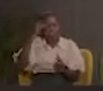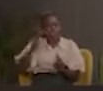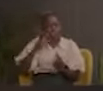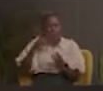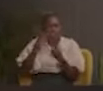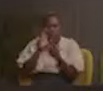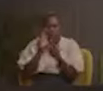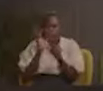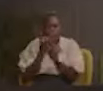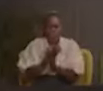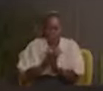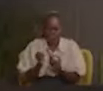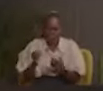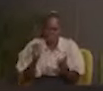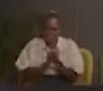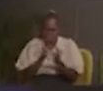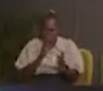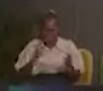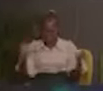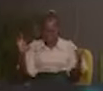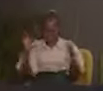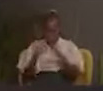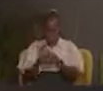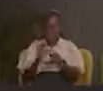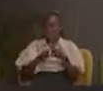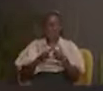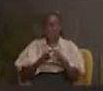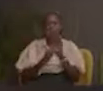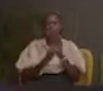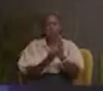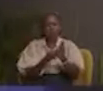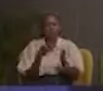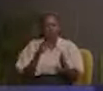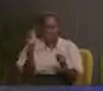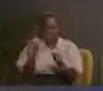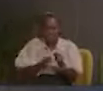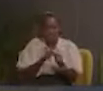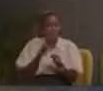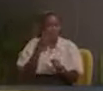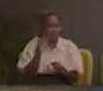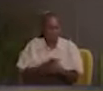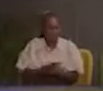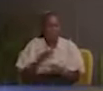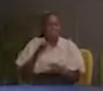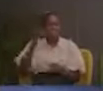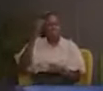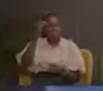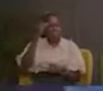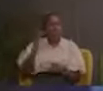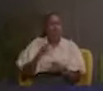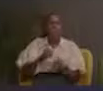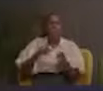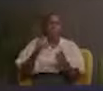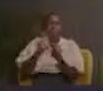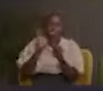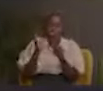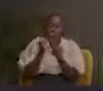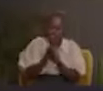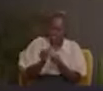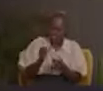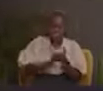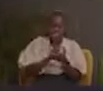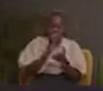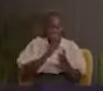conditions that are connected to the manifestation of every promise. The knowledge of the conditions that